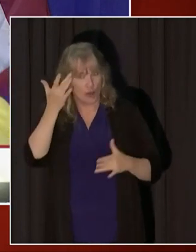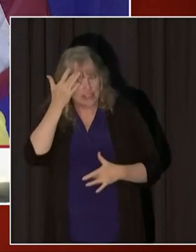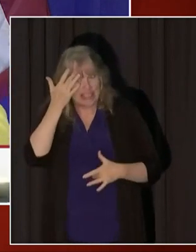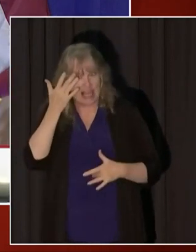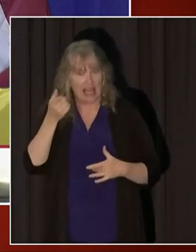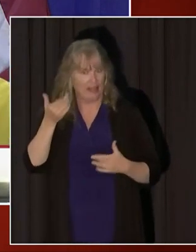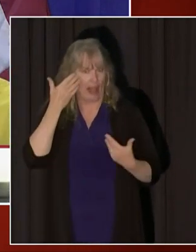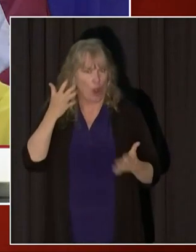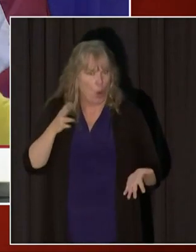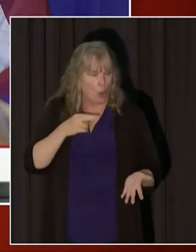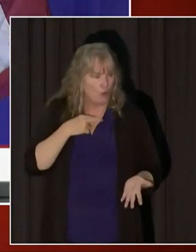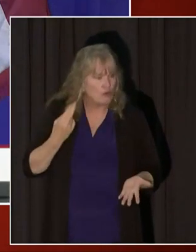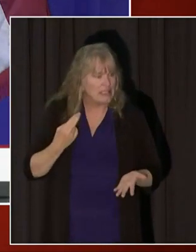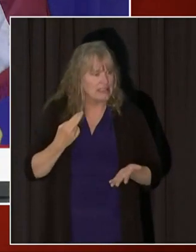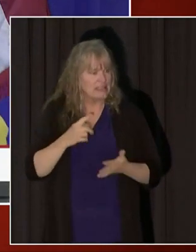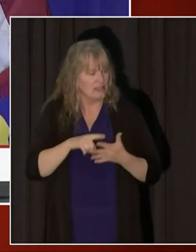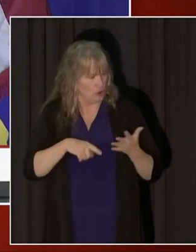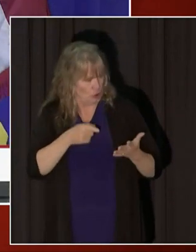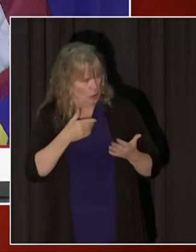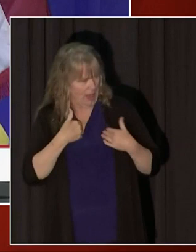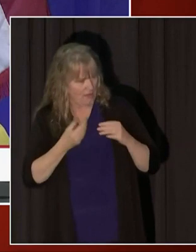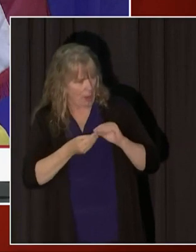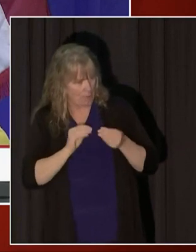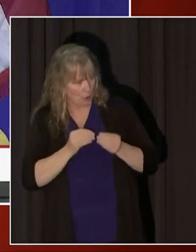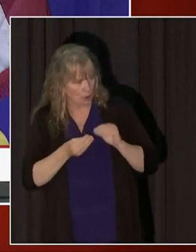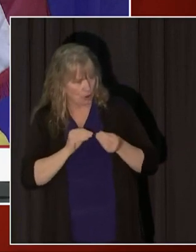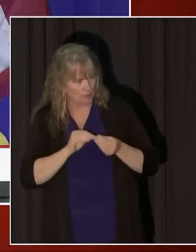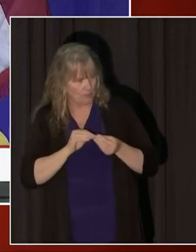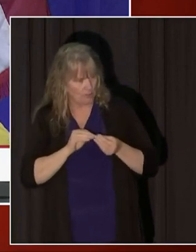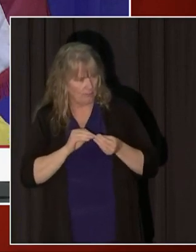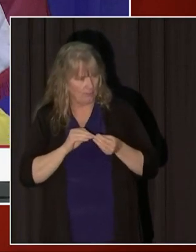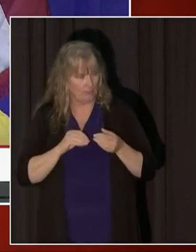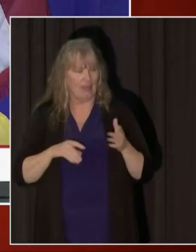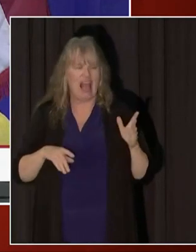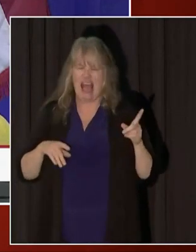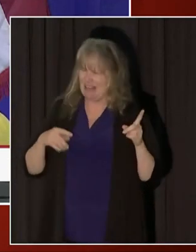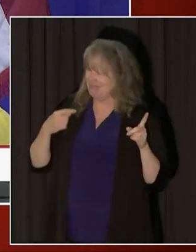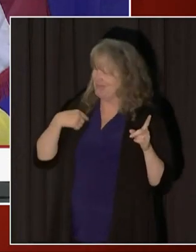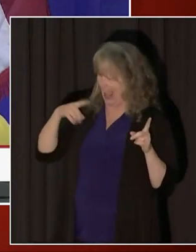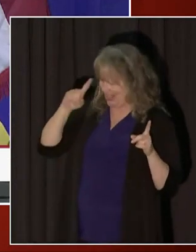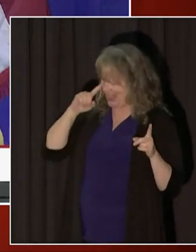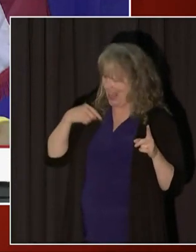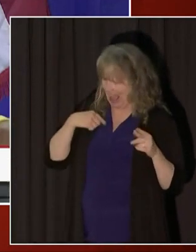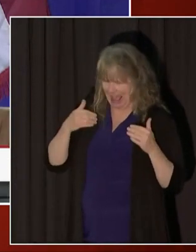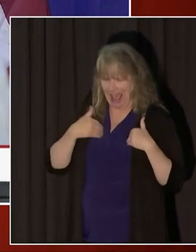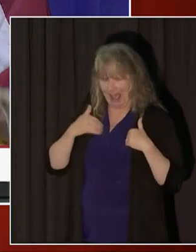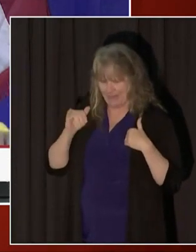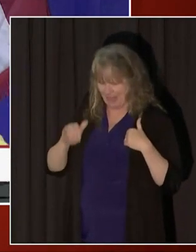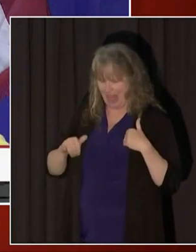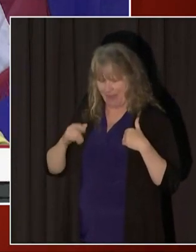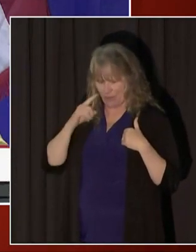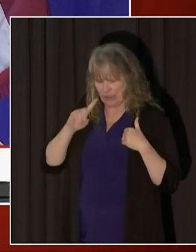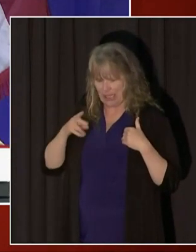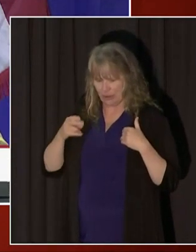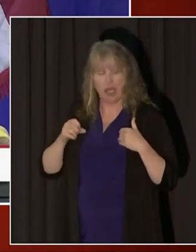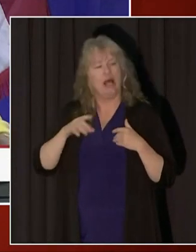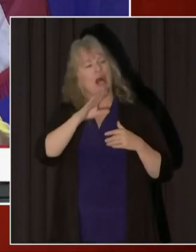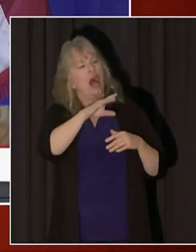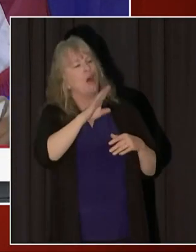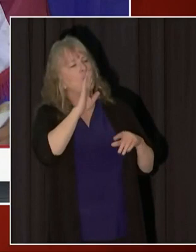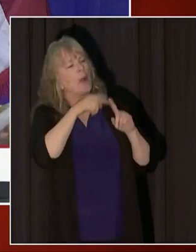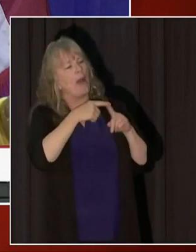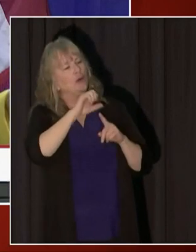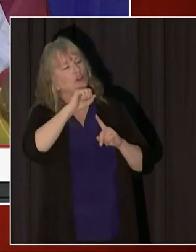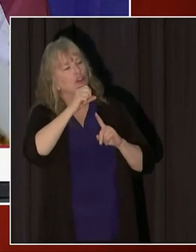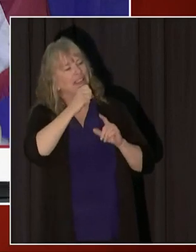I think we do report for DHS. I left my other folder. We do. We report. Shelter by shelter.